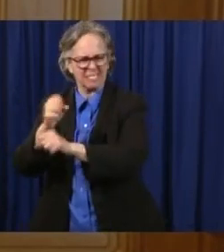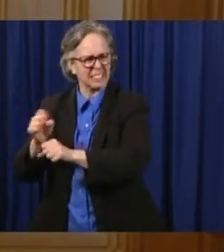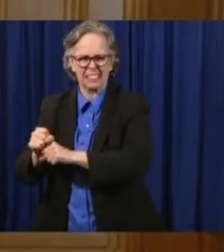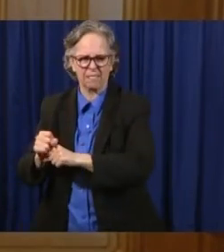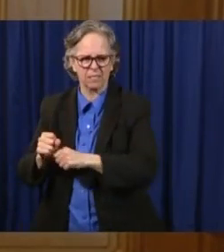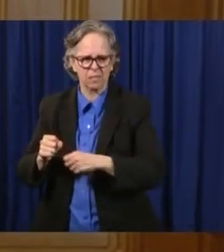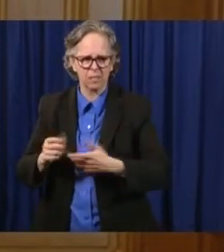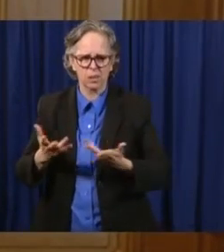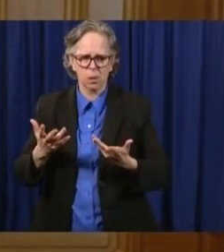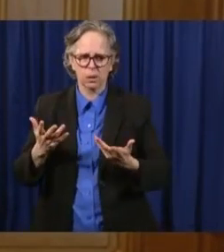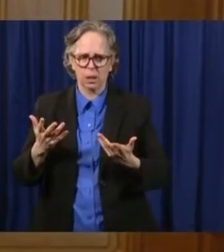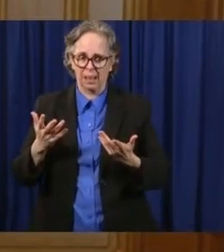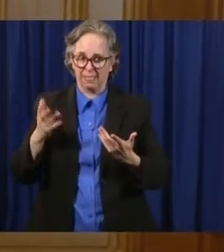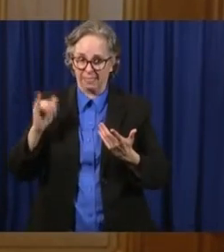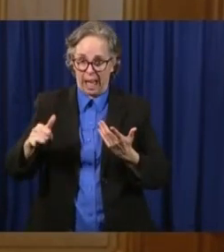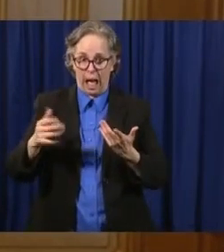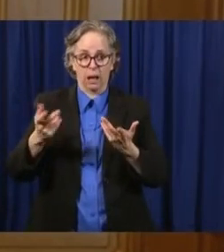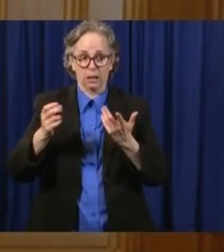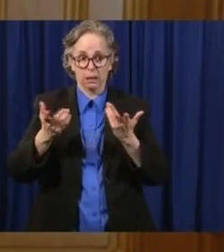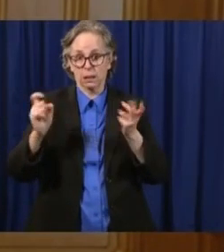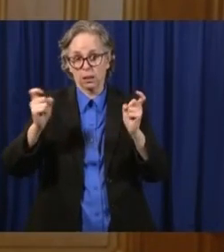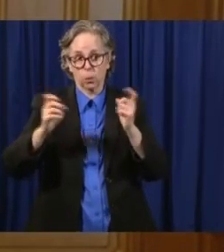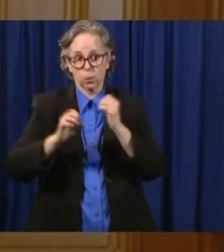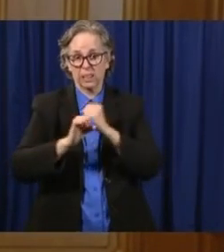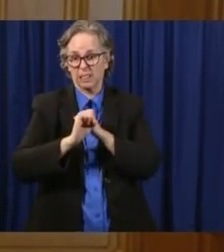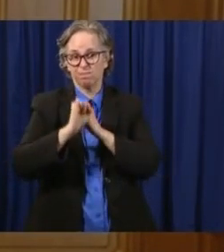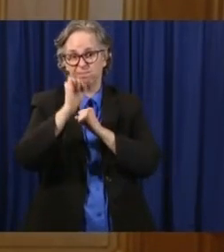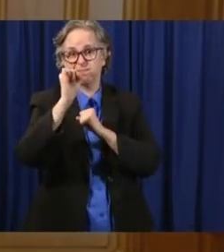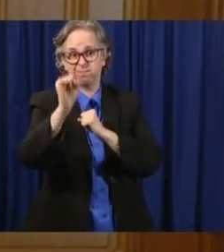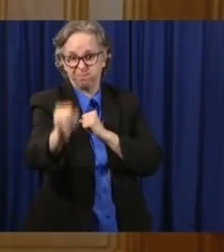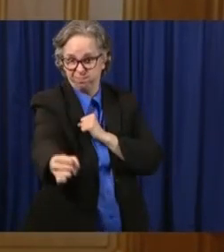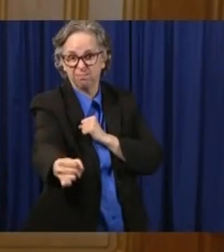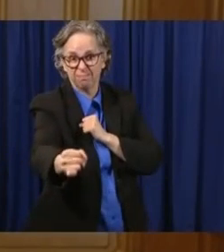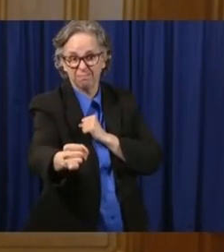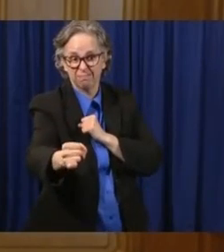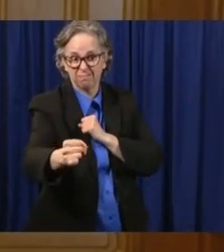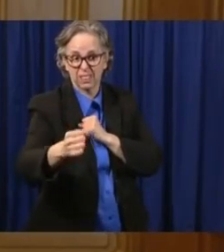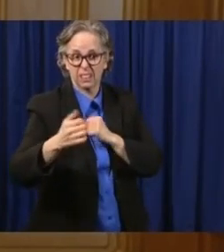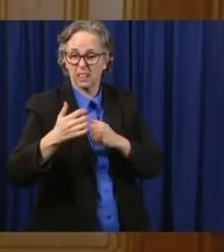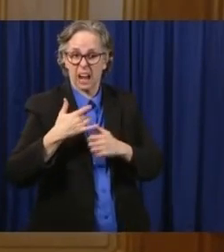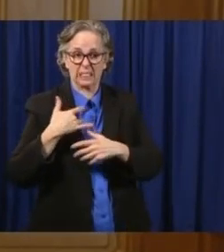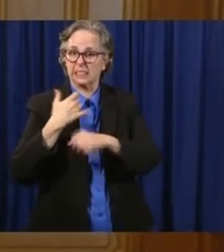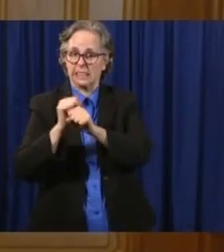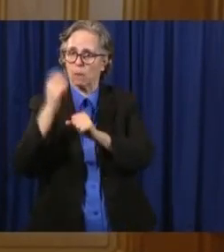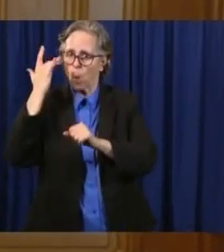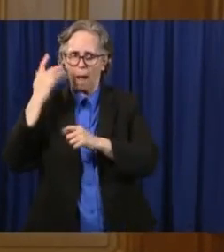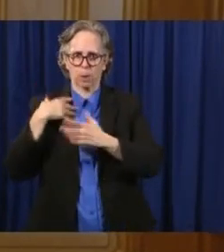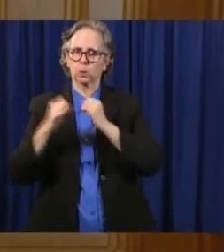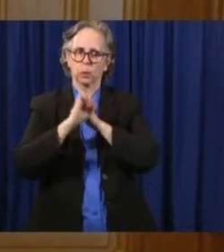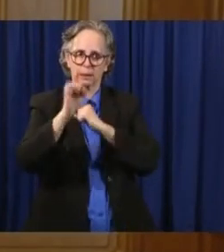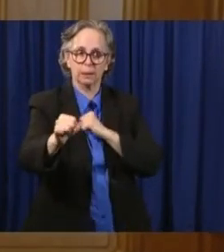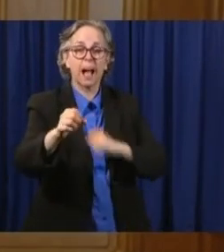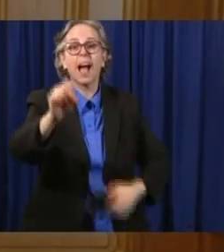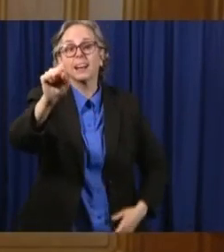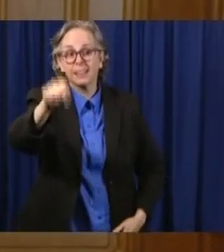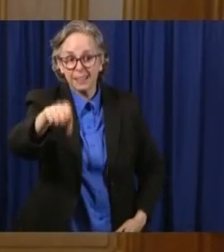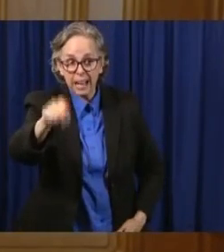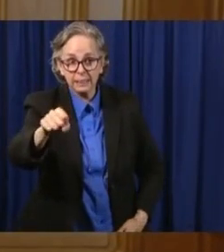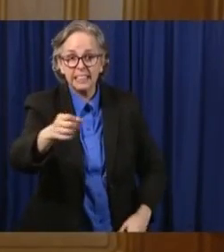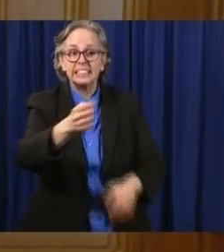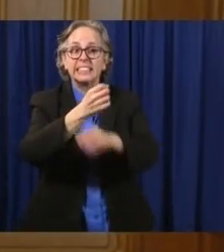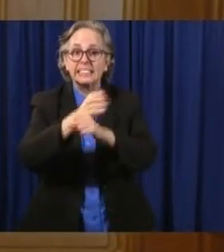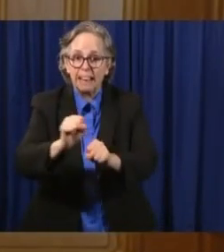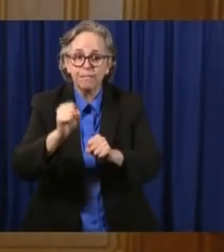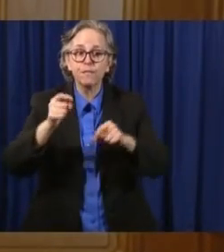or we extended the election basically, because we didn't think it was safe. But yes, it's safe for people to vote